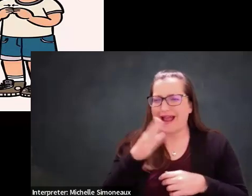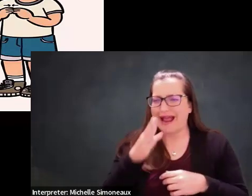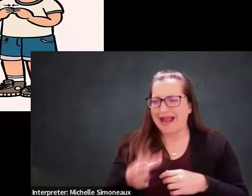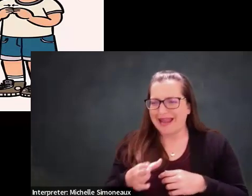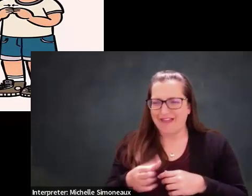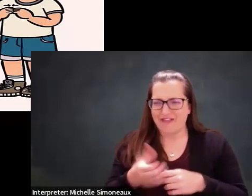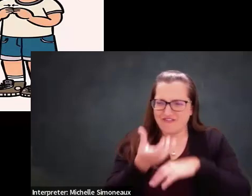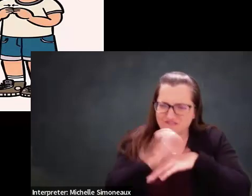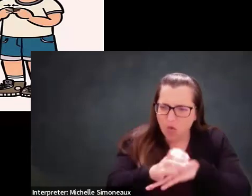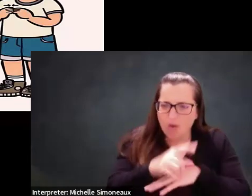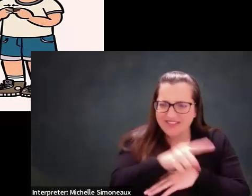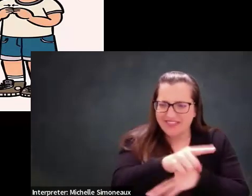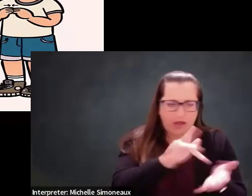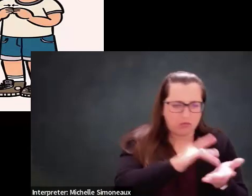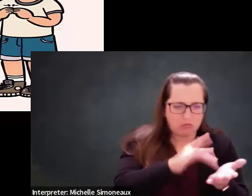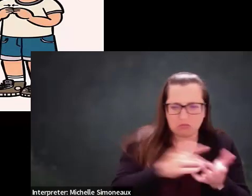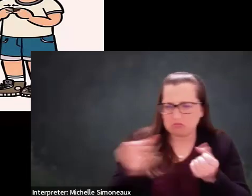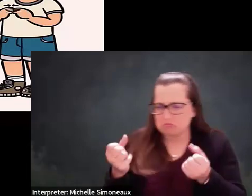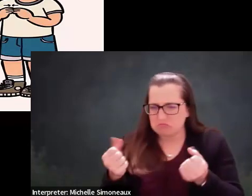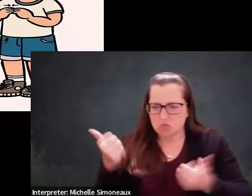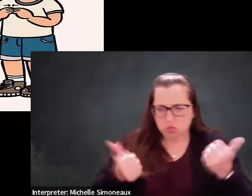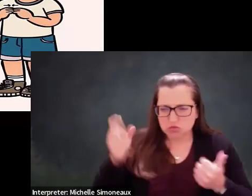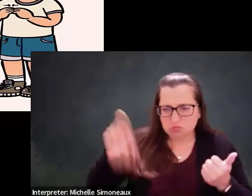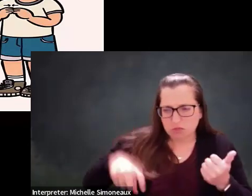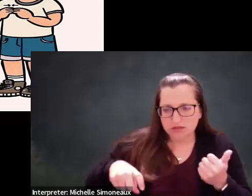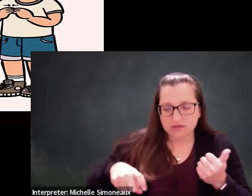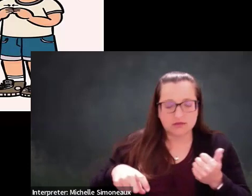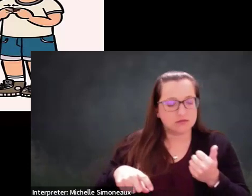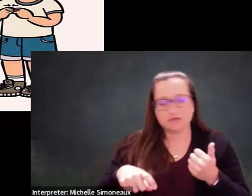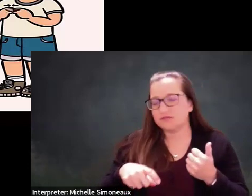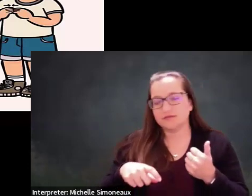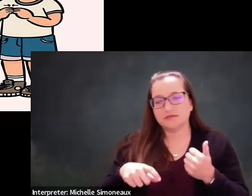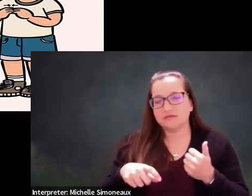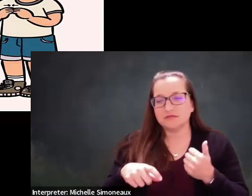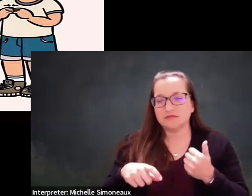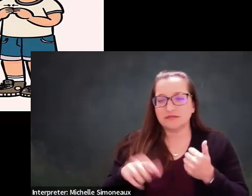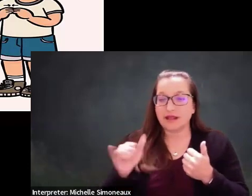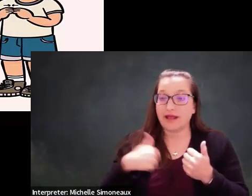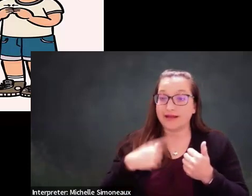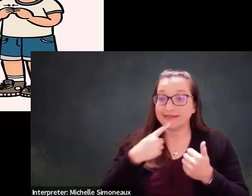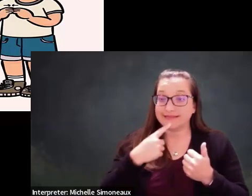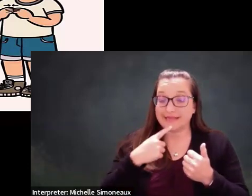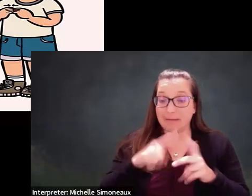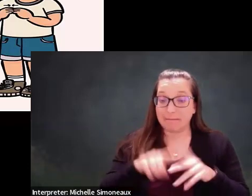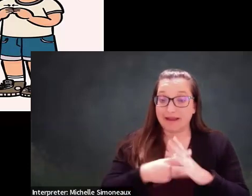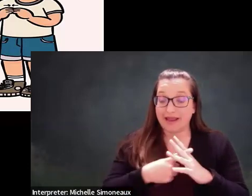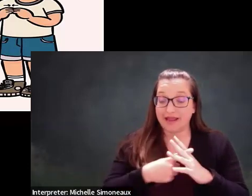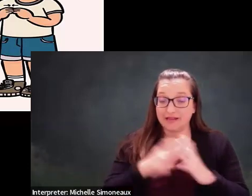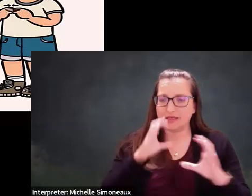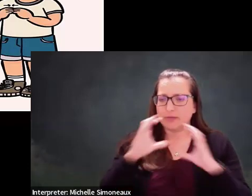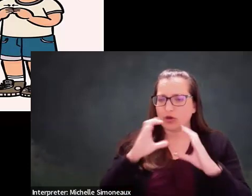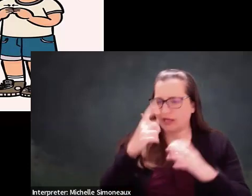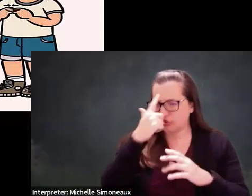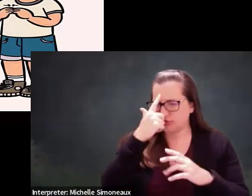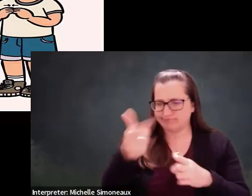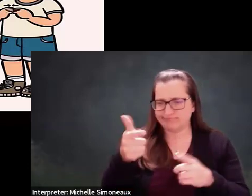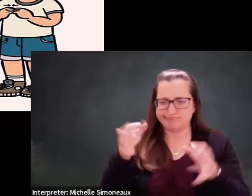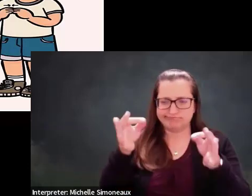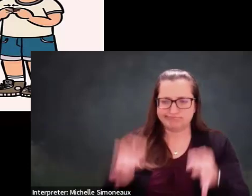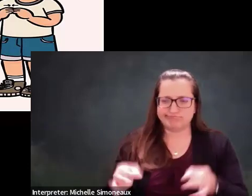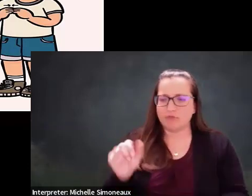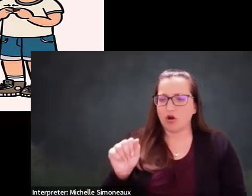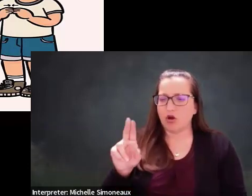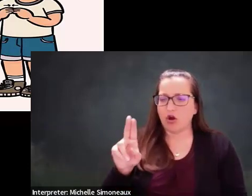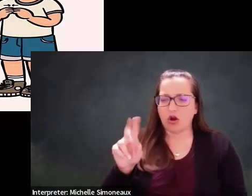never forcing the other communication modality, because like we said in the beginning, communication autonomy, there's a reason that they chose that communication.